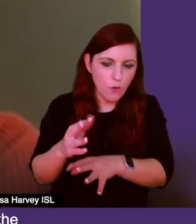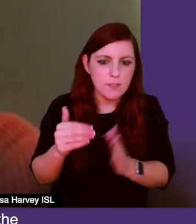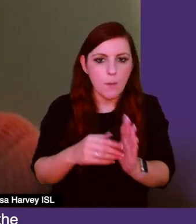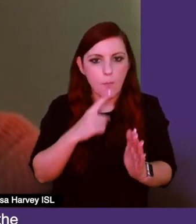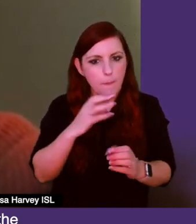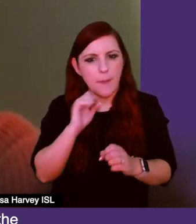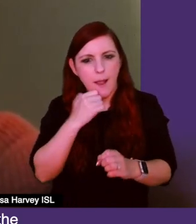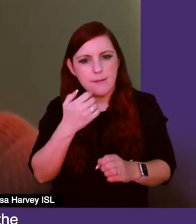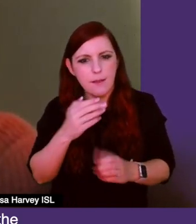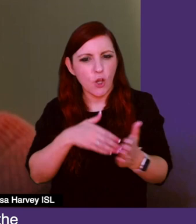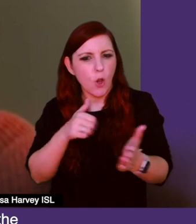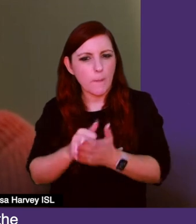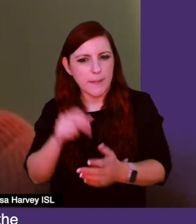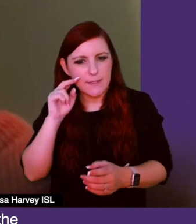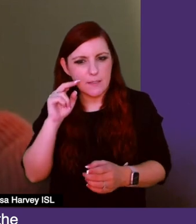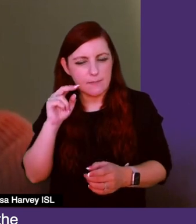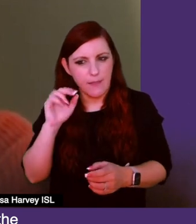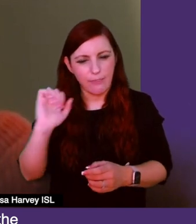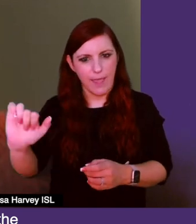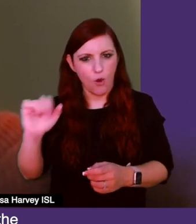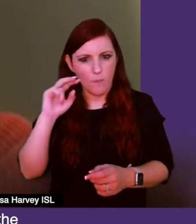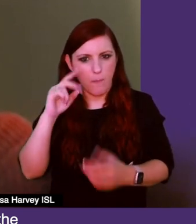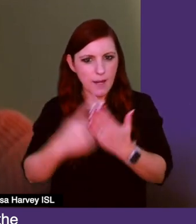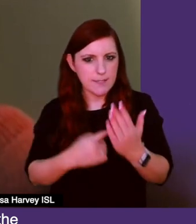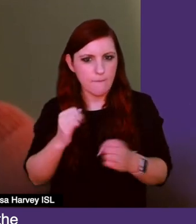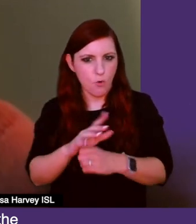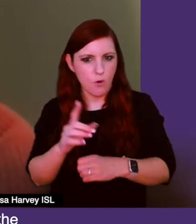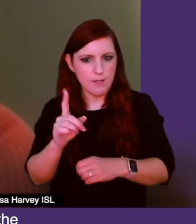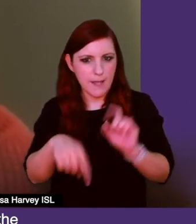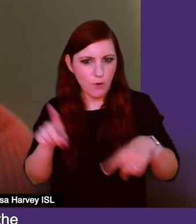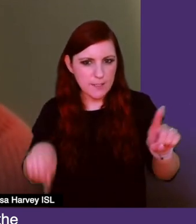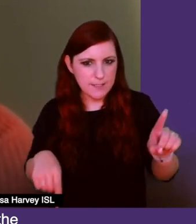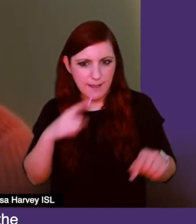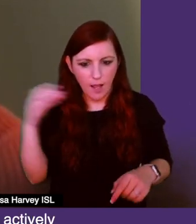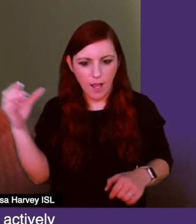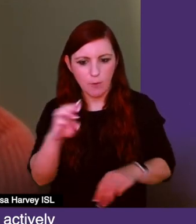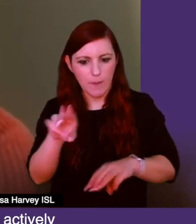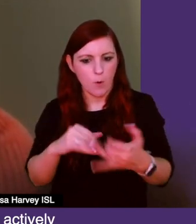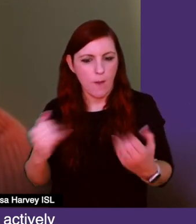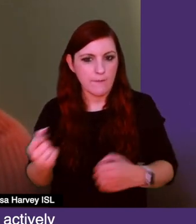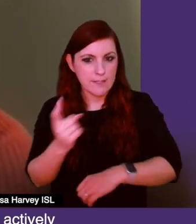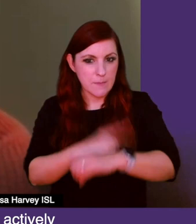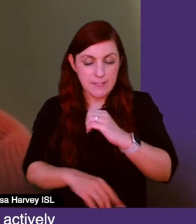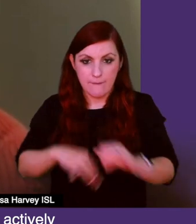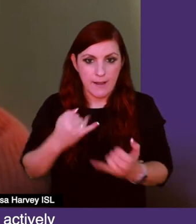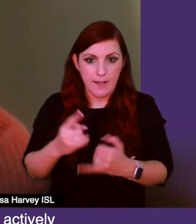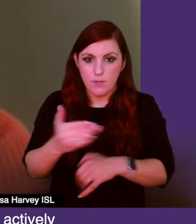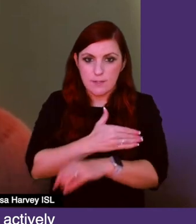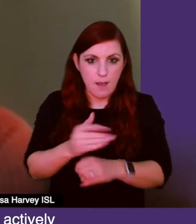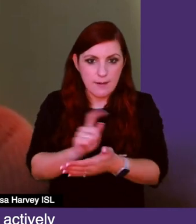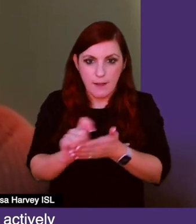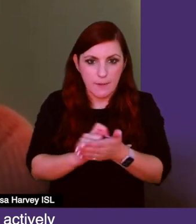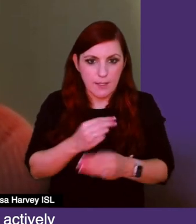also because of the company's stance on diversity and hiring people with disabilities. I found from the outset of